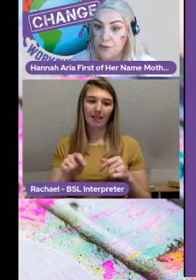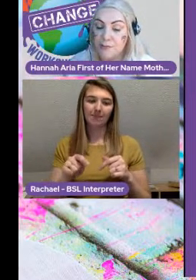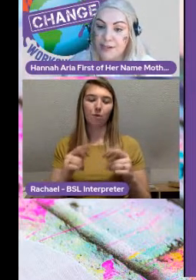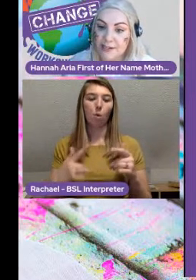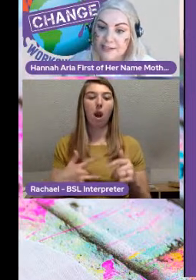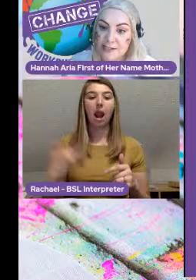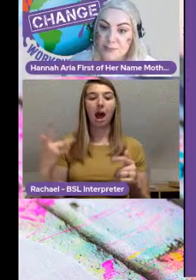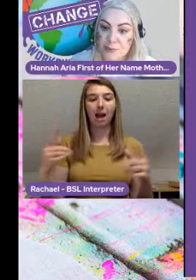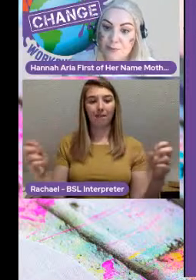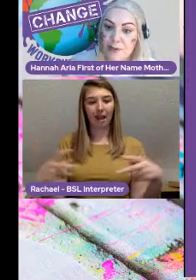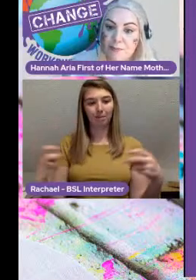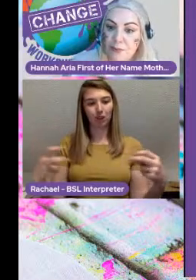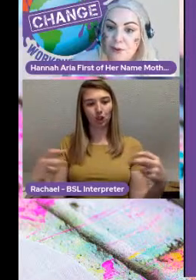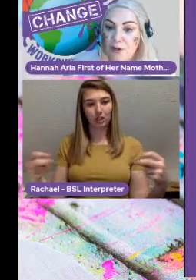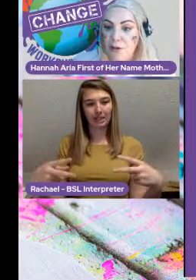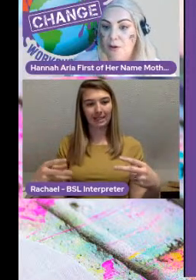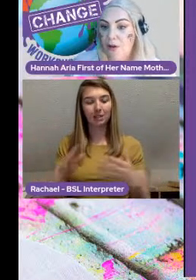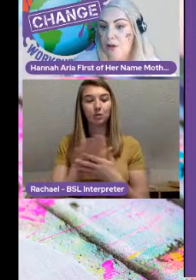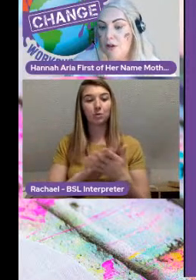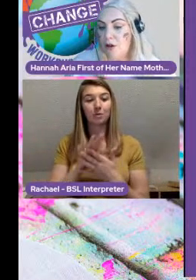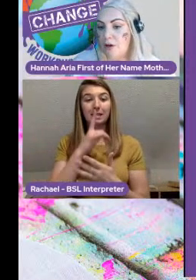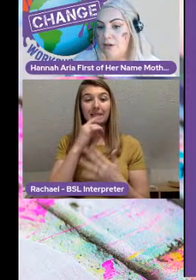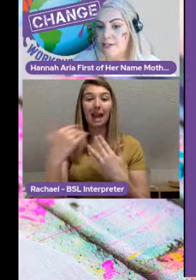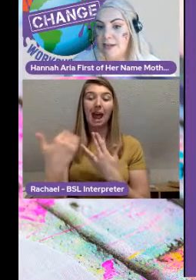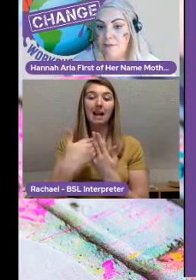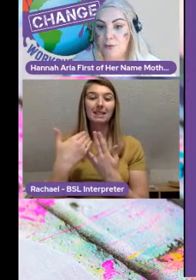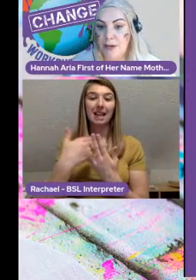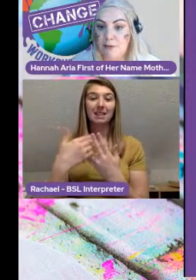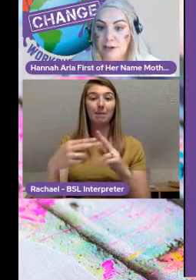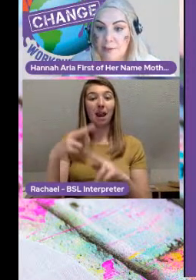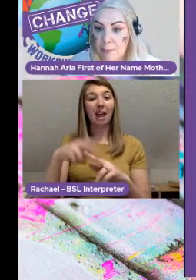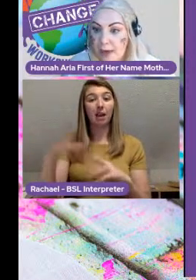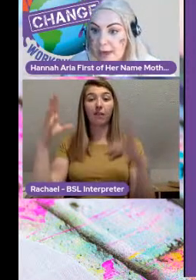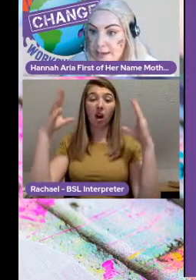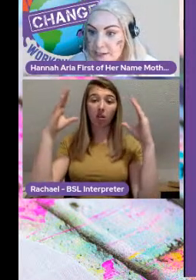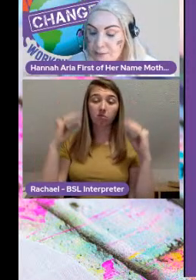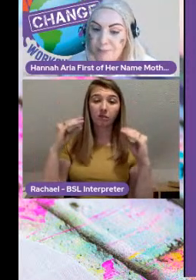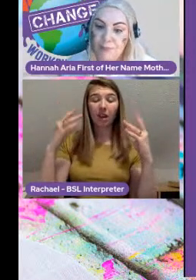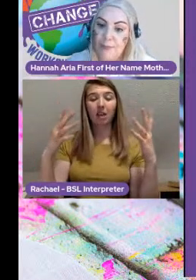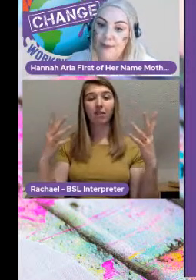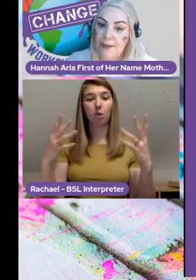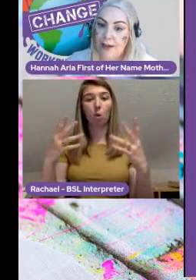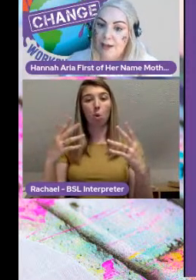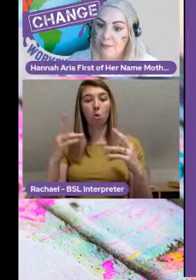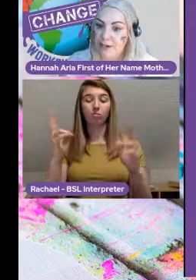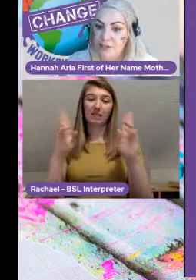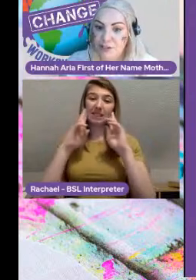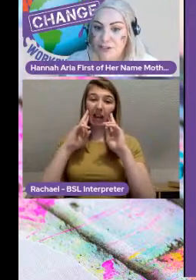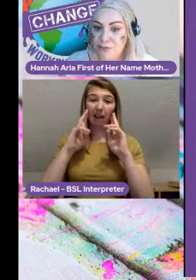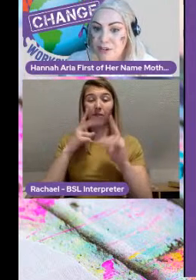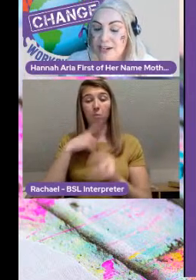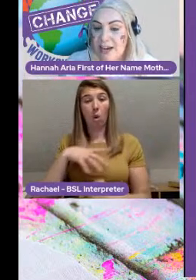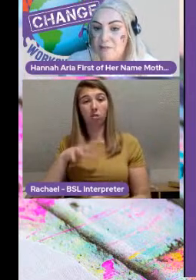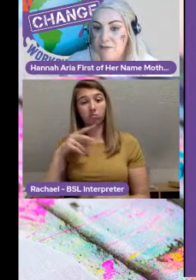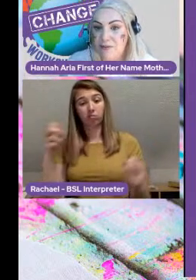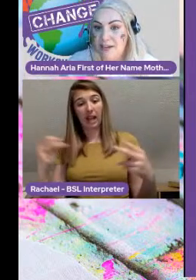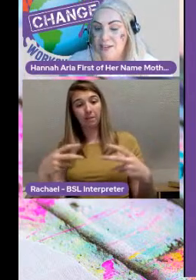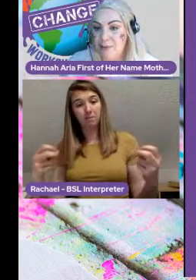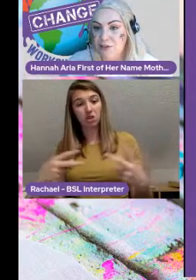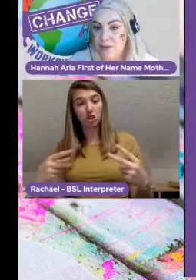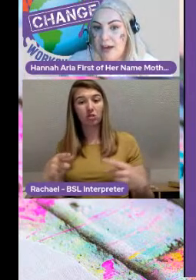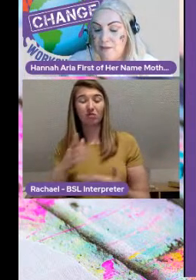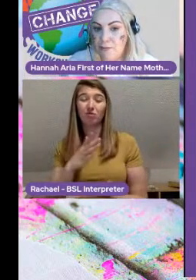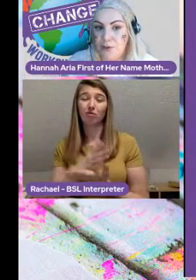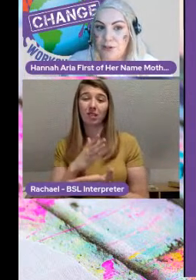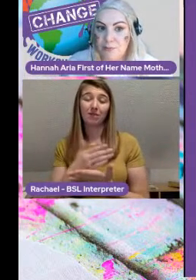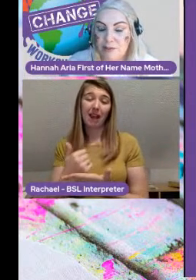these live streams accessible for people who are deaf or hearing impaired. It's just a really helpful thing